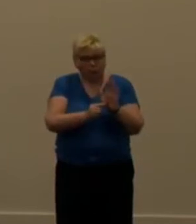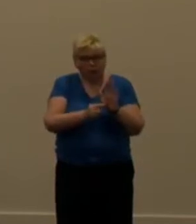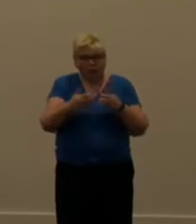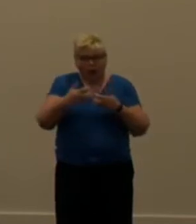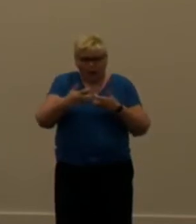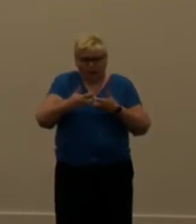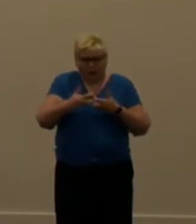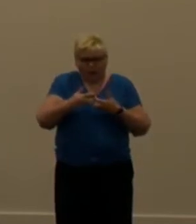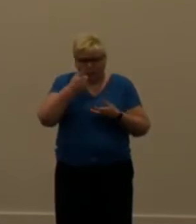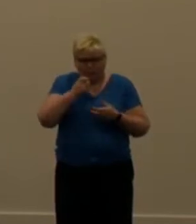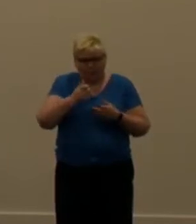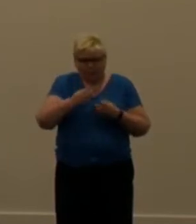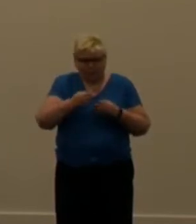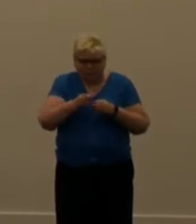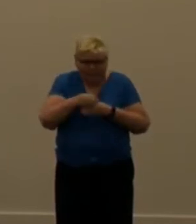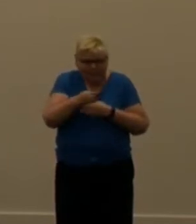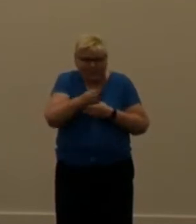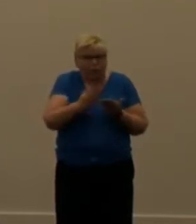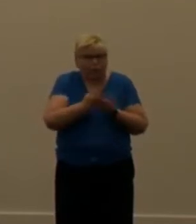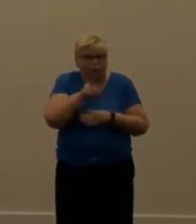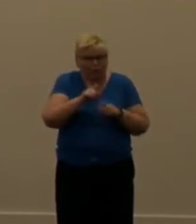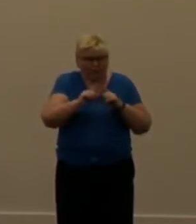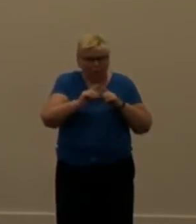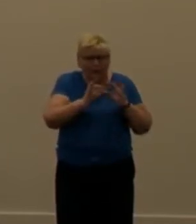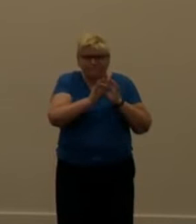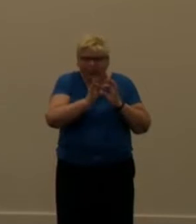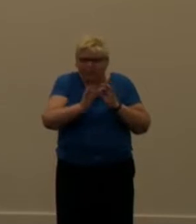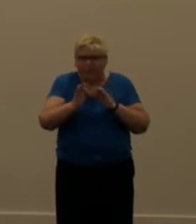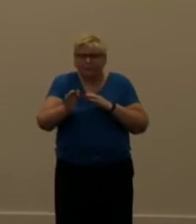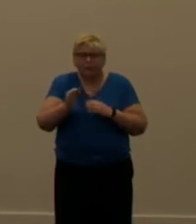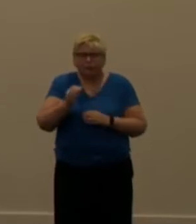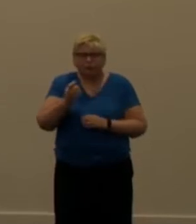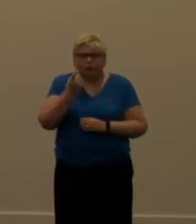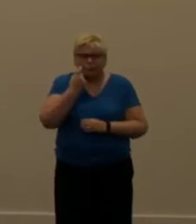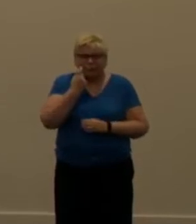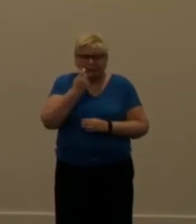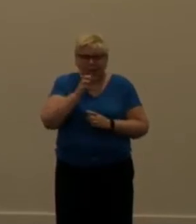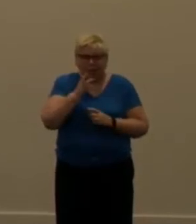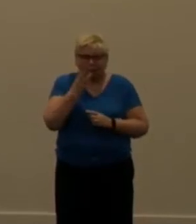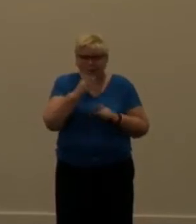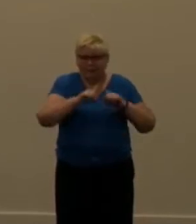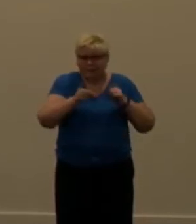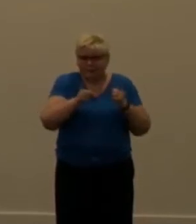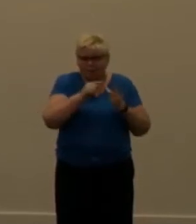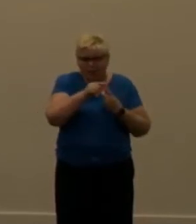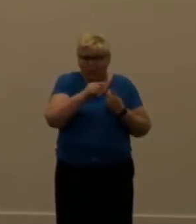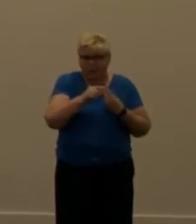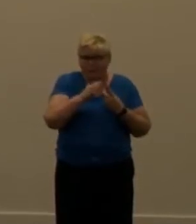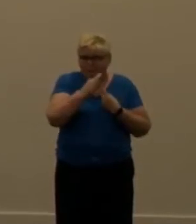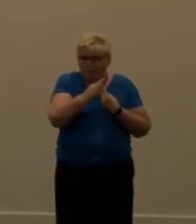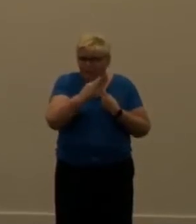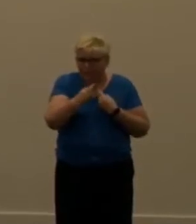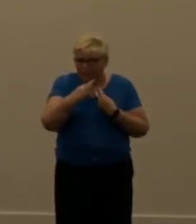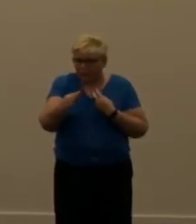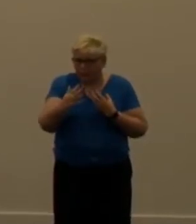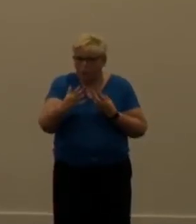will guide you through the different environment, the different kind of pipelines. So we're going to see basically like 3 kinds of pipelines, like what we call the continuous integration.